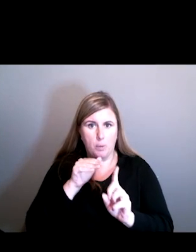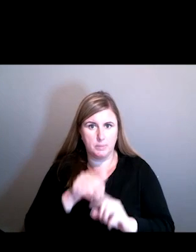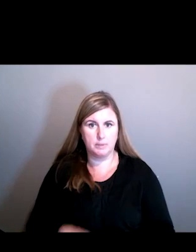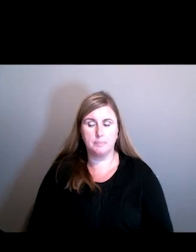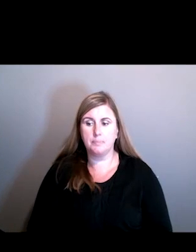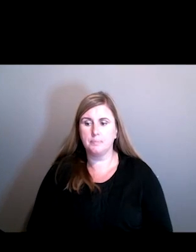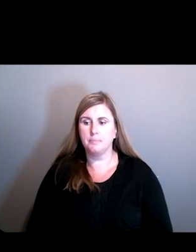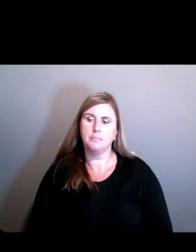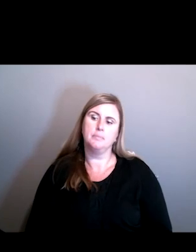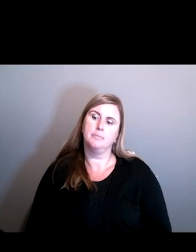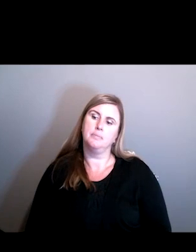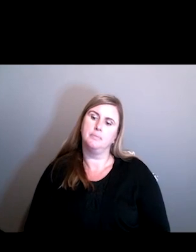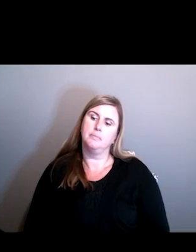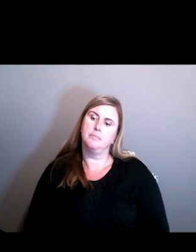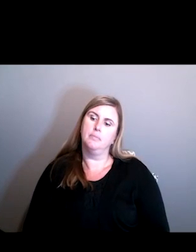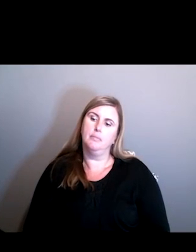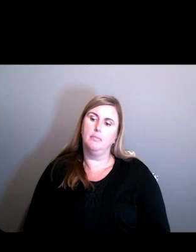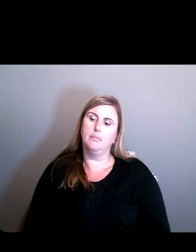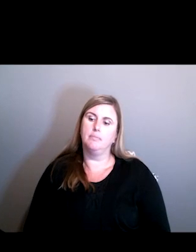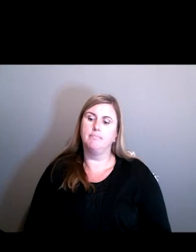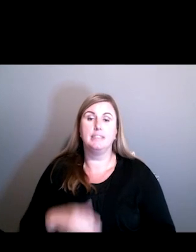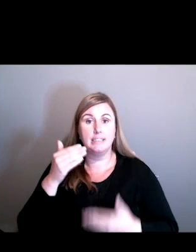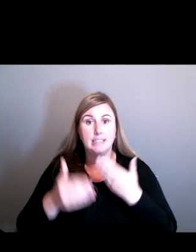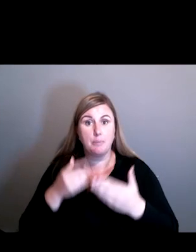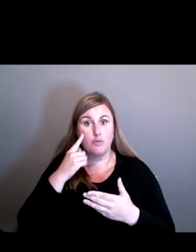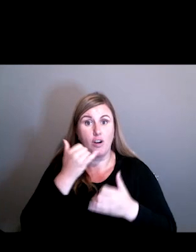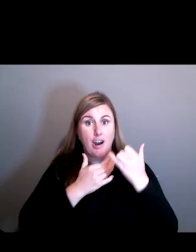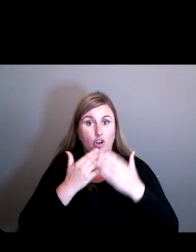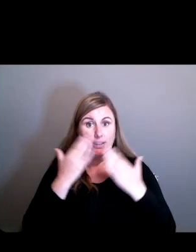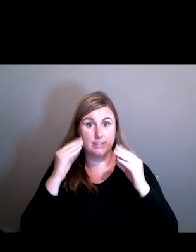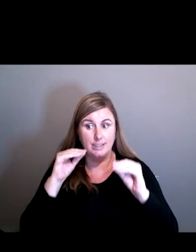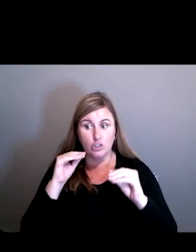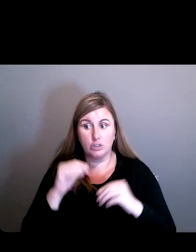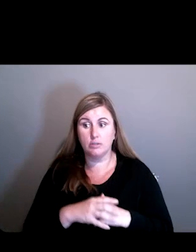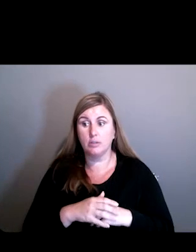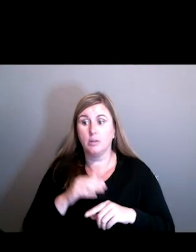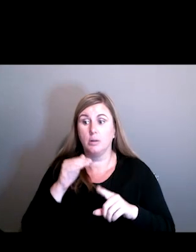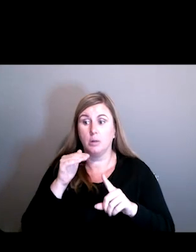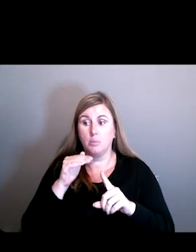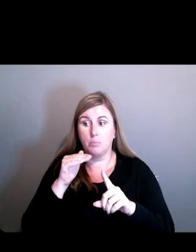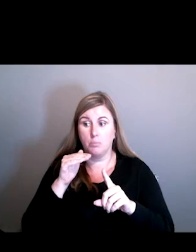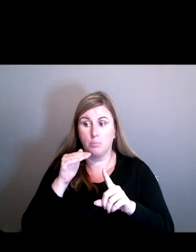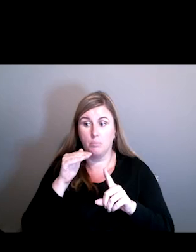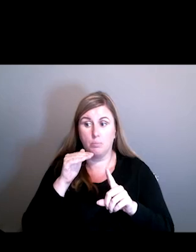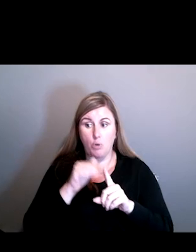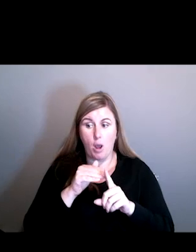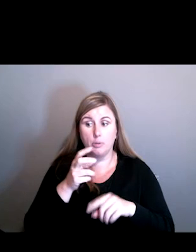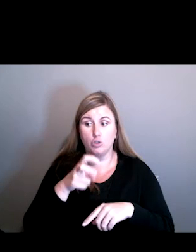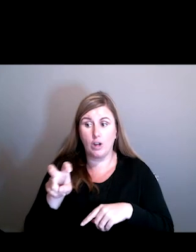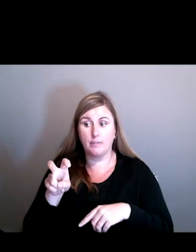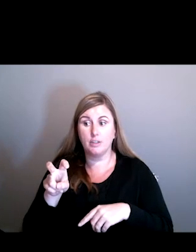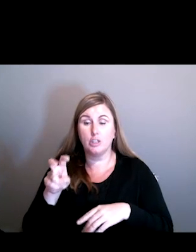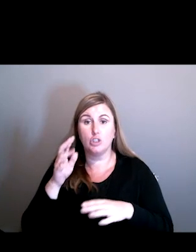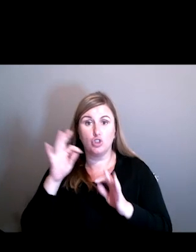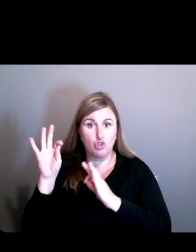skills are used as prompts. All right, now here are the steps in errorless teaching. Prompt, transfer, distract,